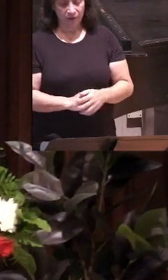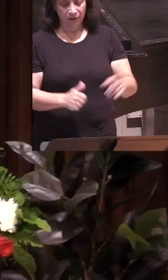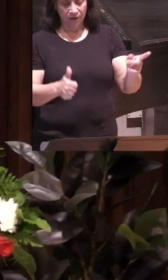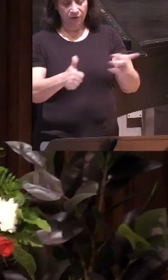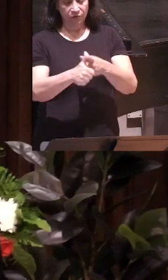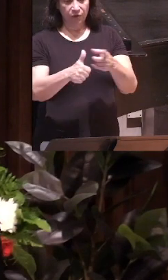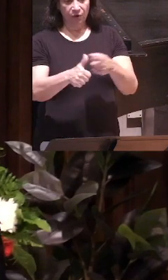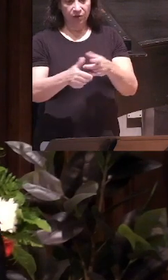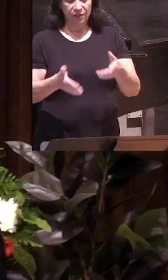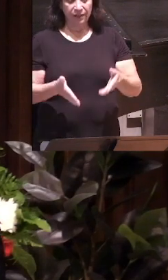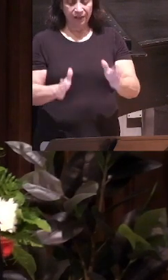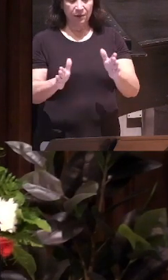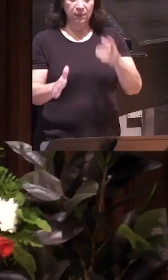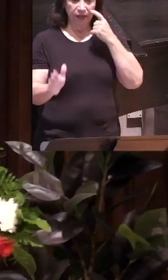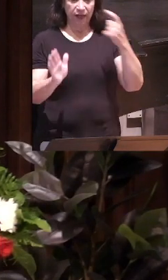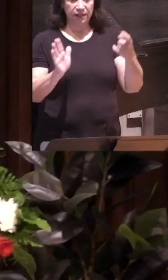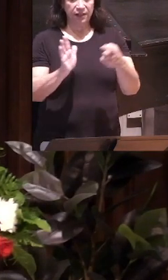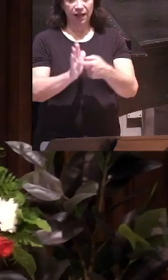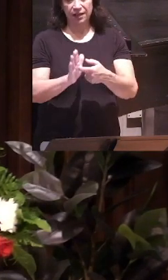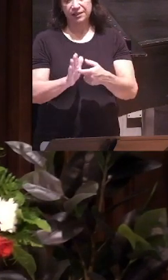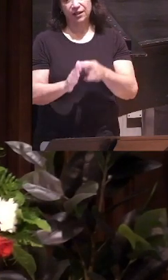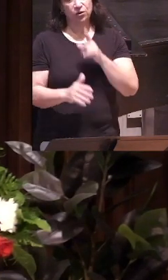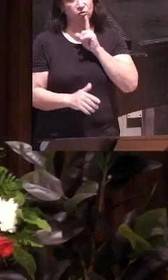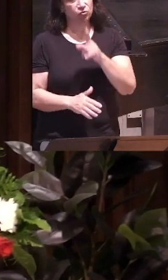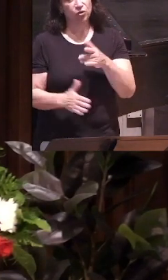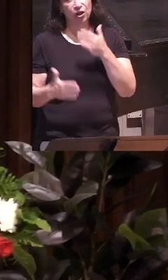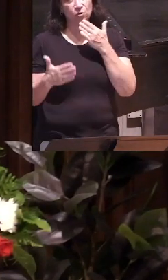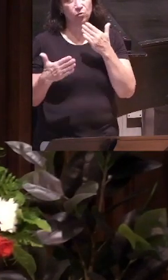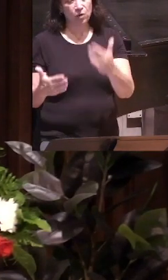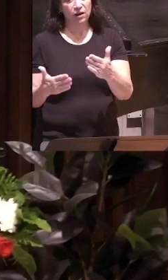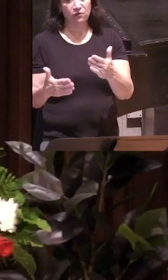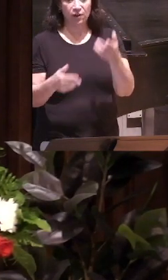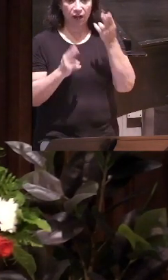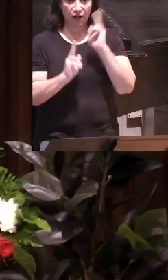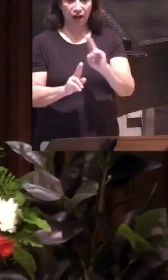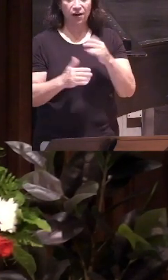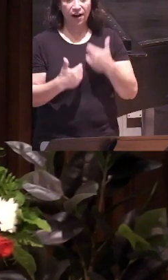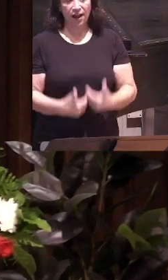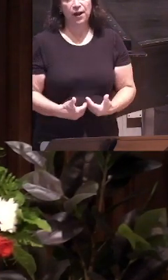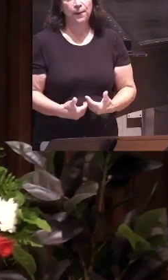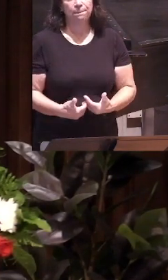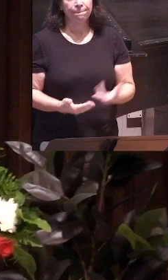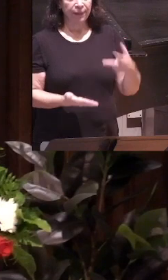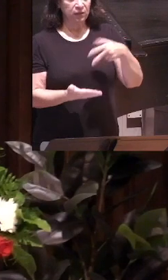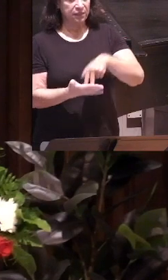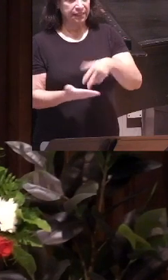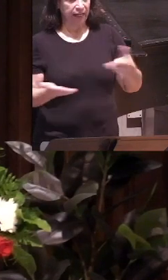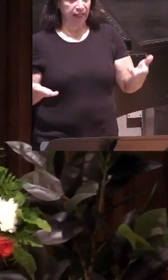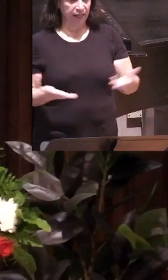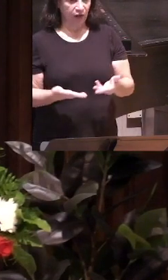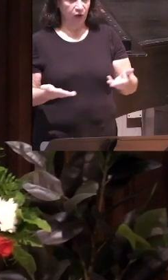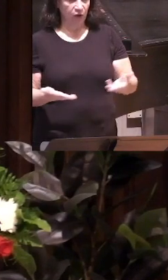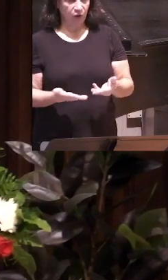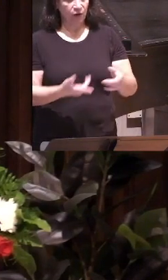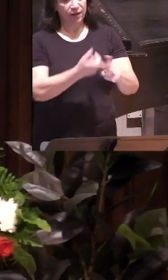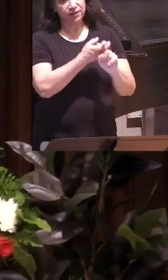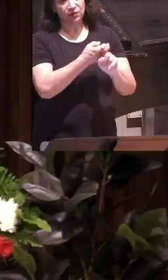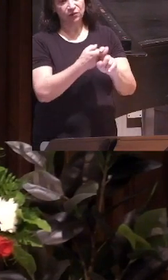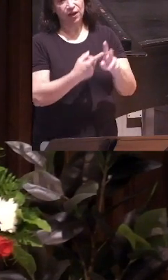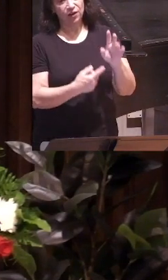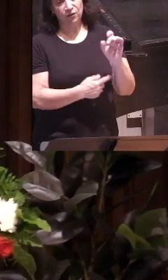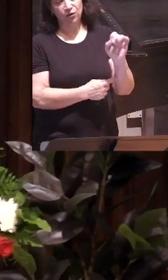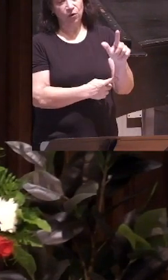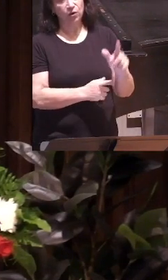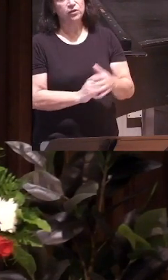First, let me just acknowledge how truly grateful and honored I am to stand up here as a friend of